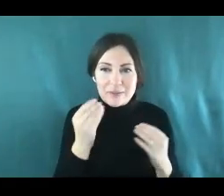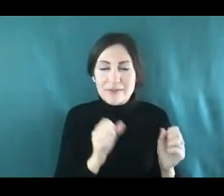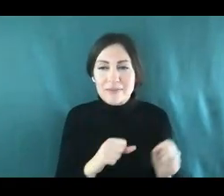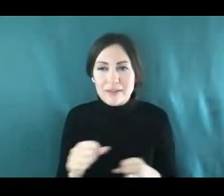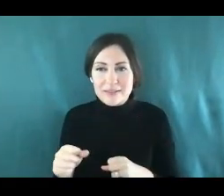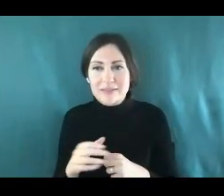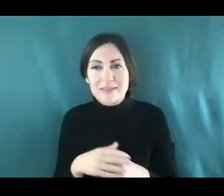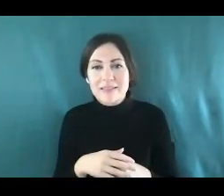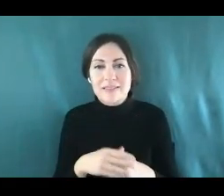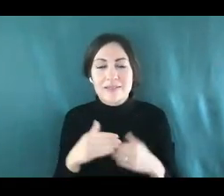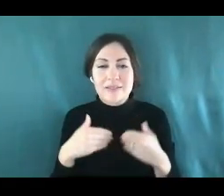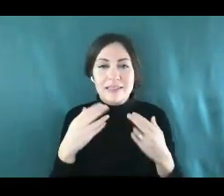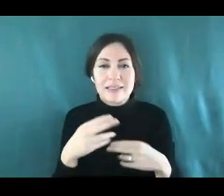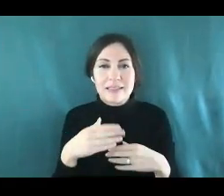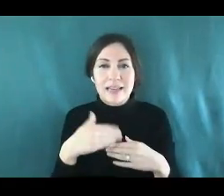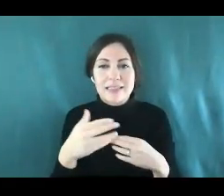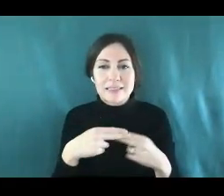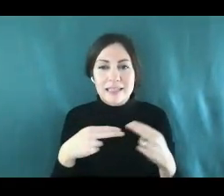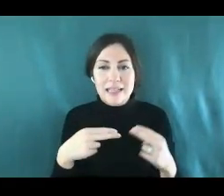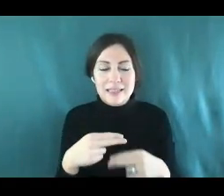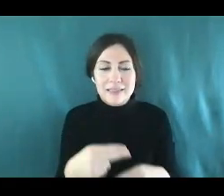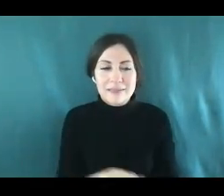ahead and move to the next slide, please.